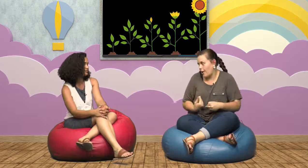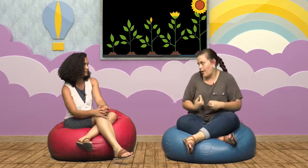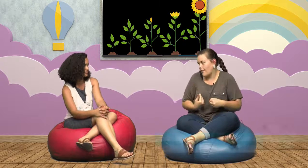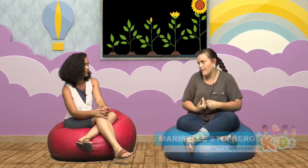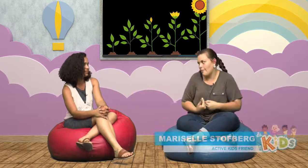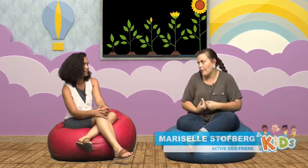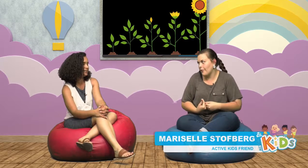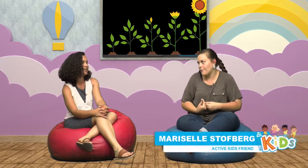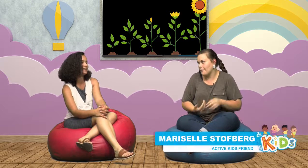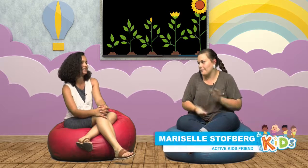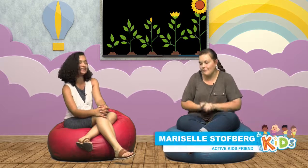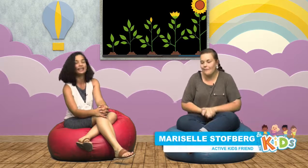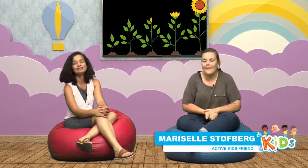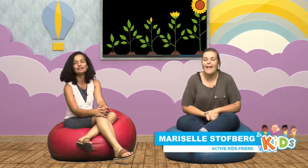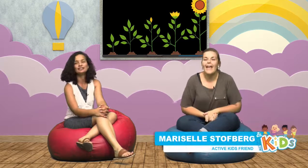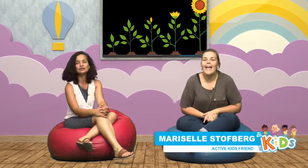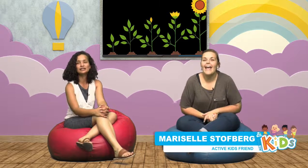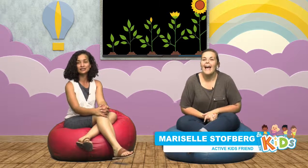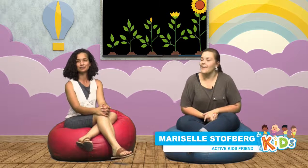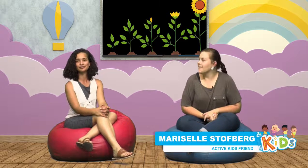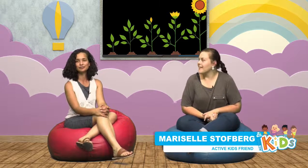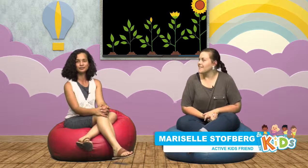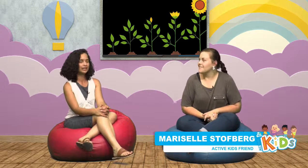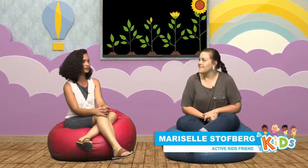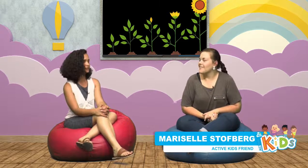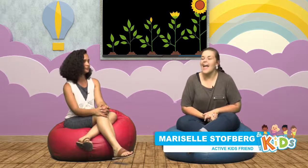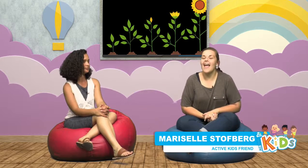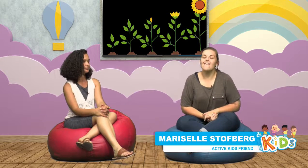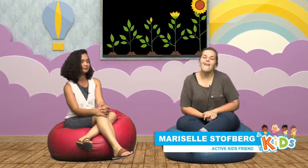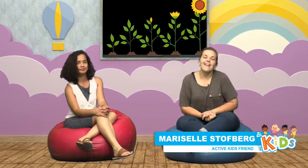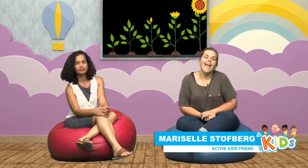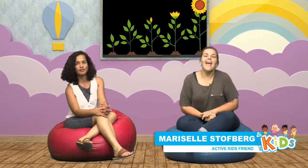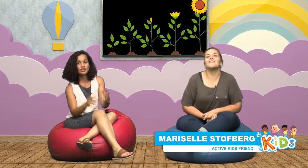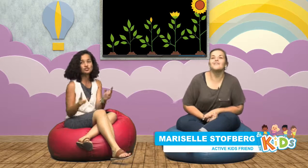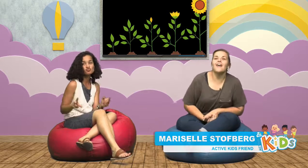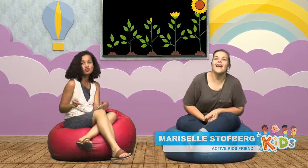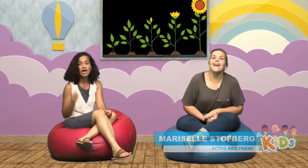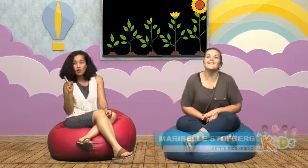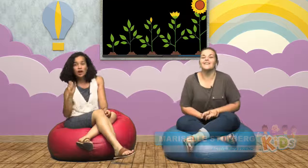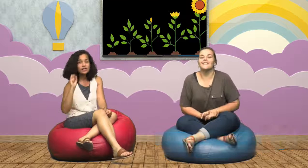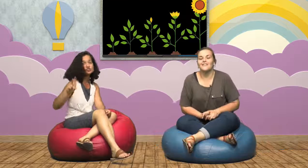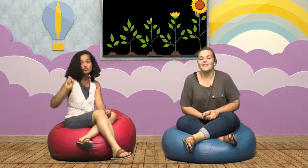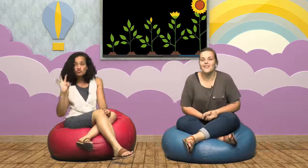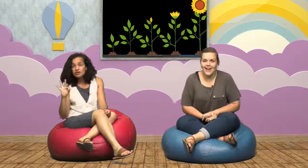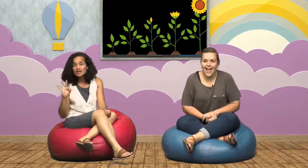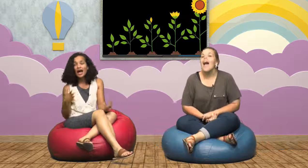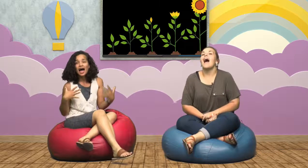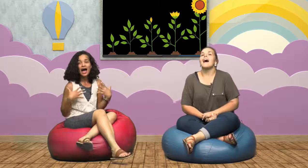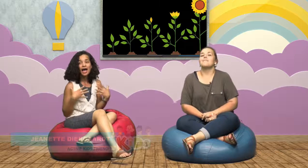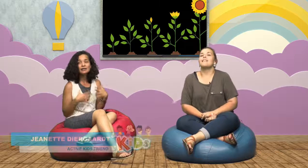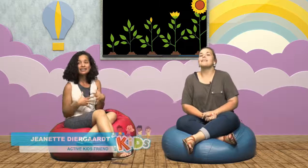painted on the teapot. Yes. Okay. Let's do this. Are you ready? Yes. And a one, and a two, and a one, two,